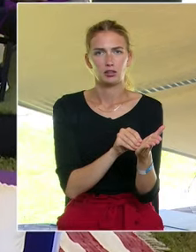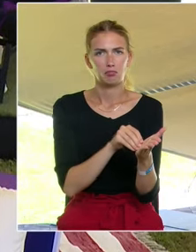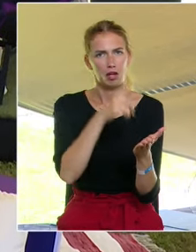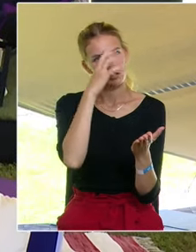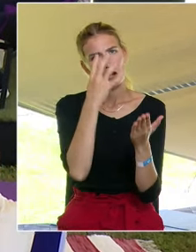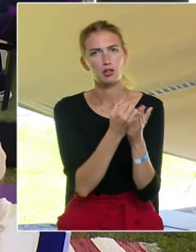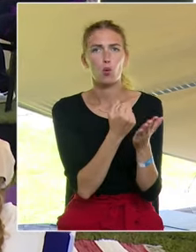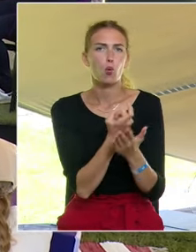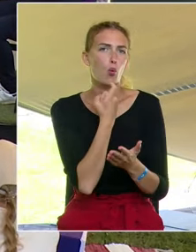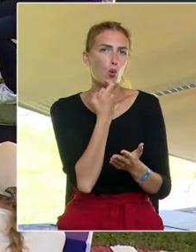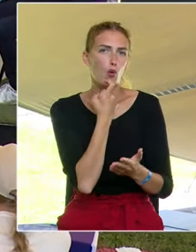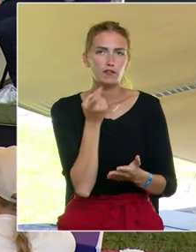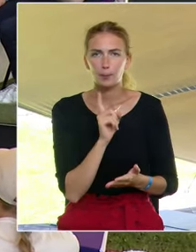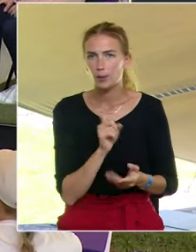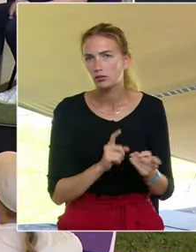What did this?